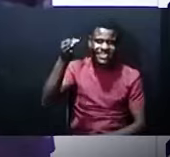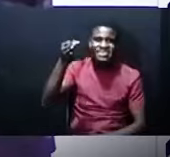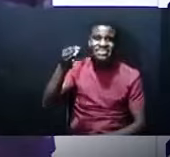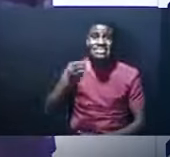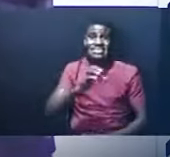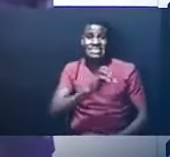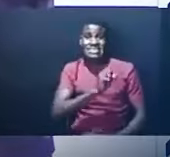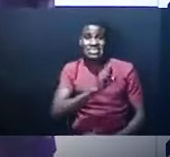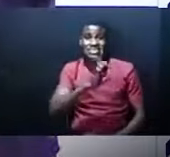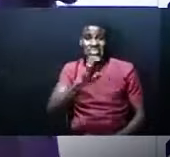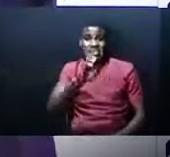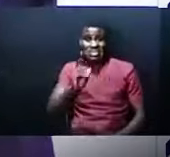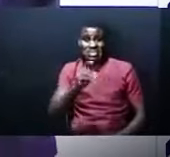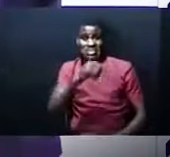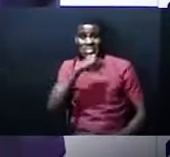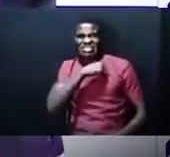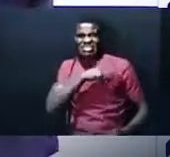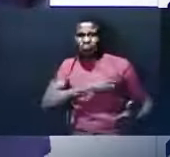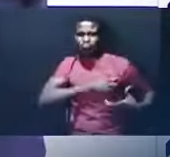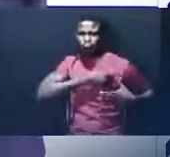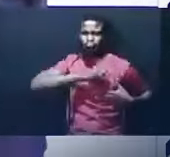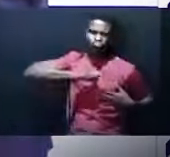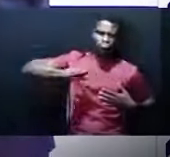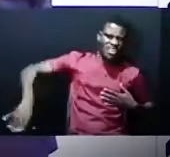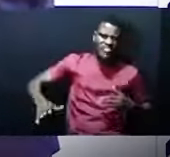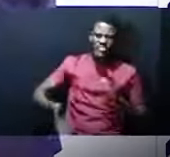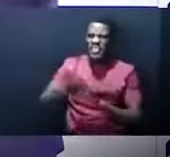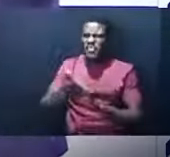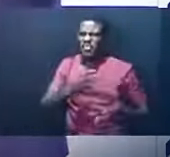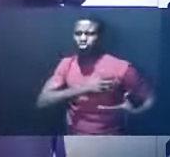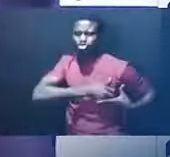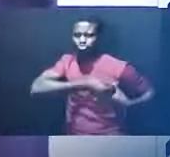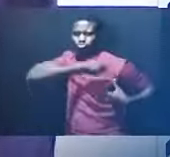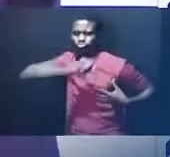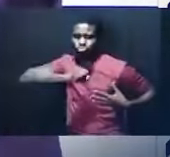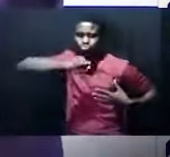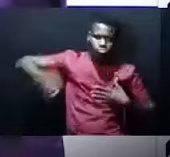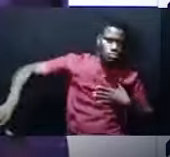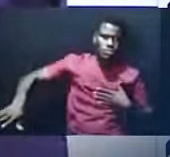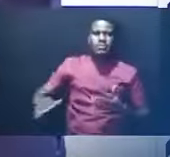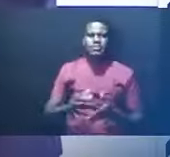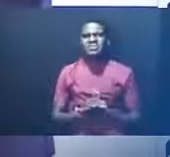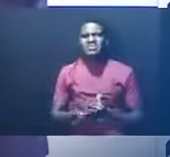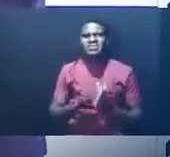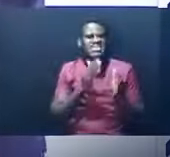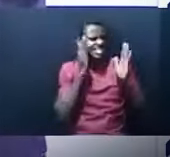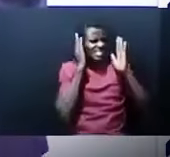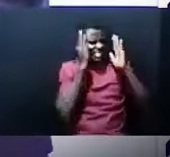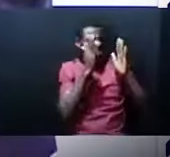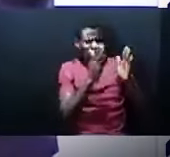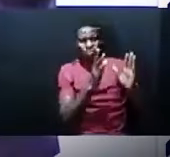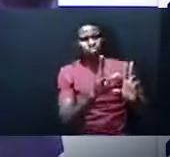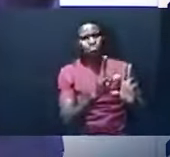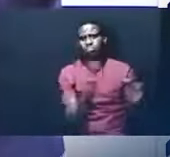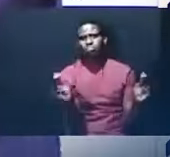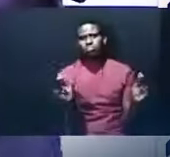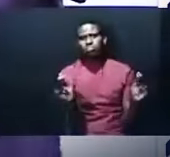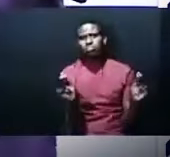seed out and get it out quickly. Don't concentrate on